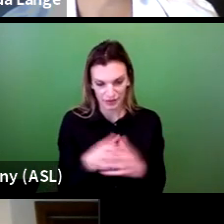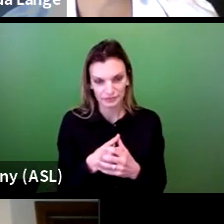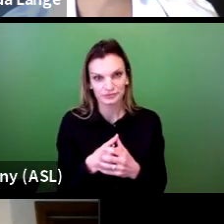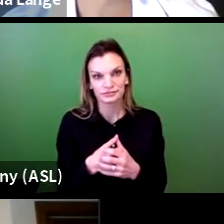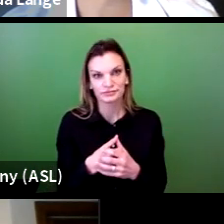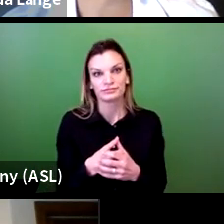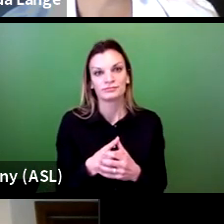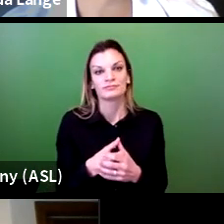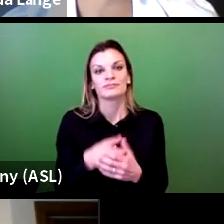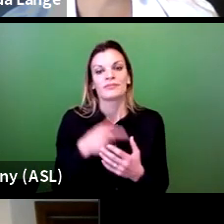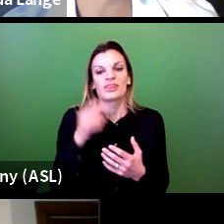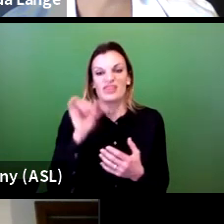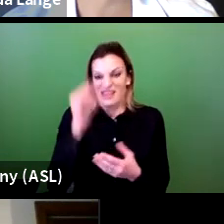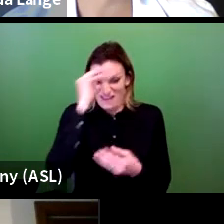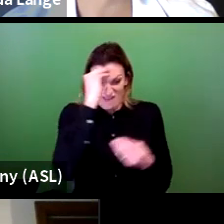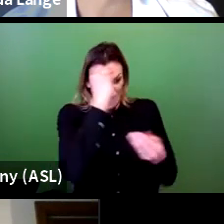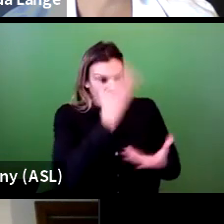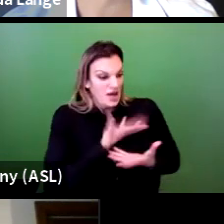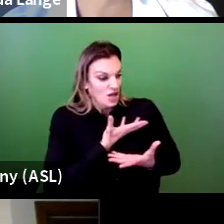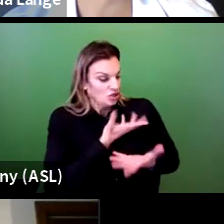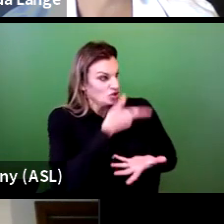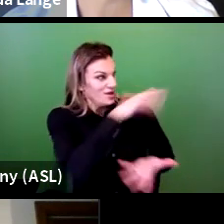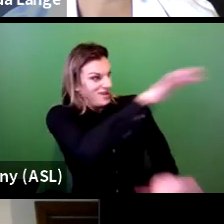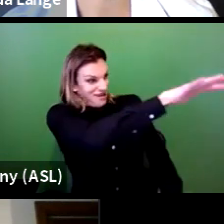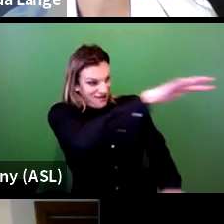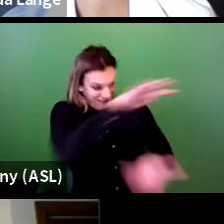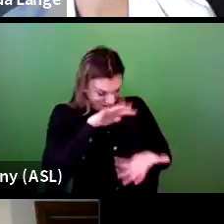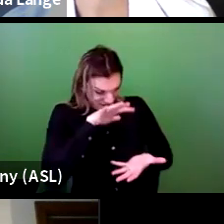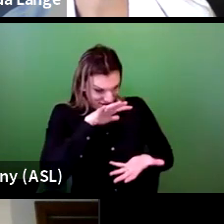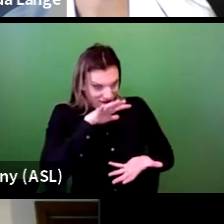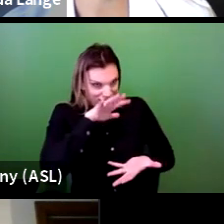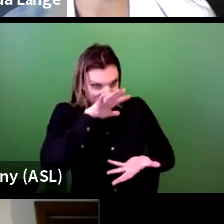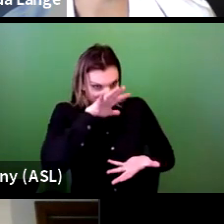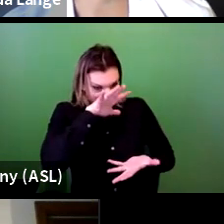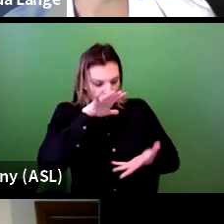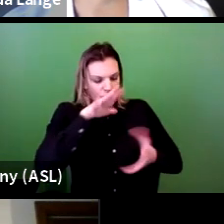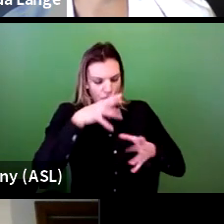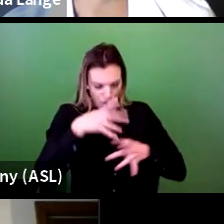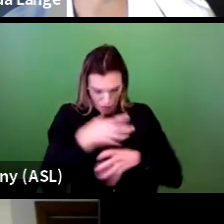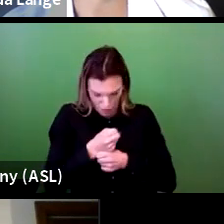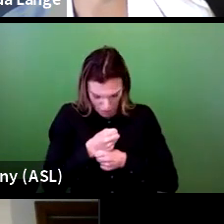filter the information that we got, get it down to a manageable number of people,